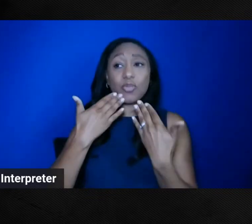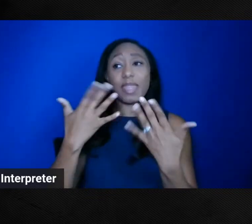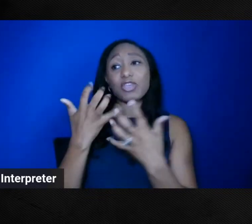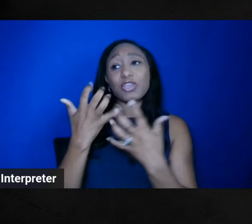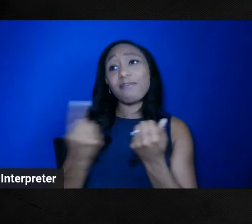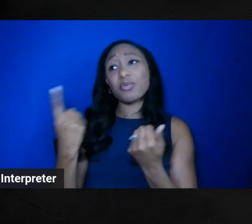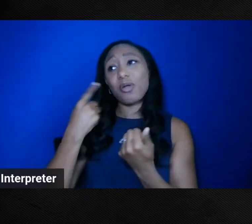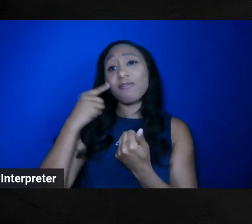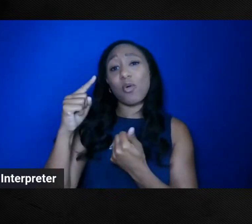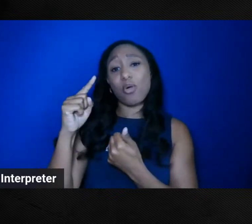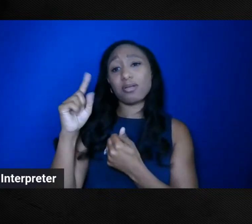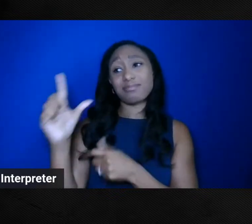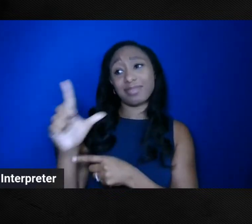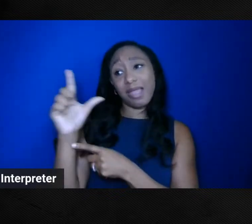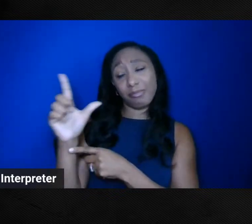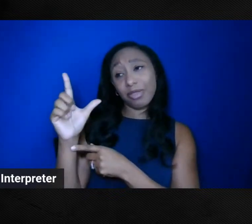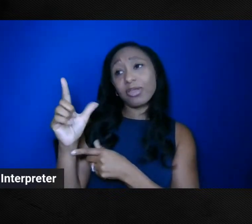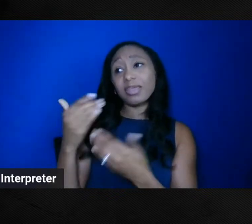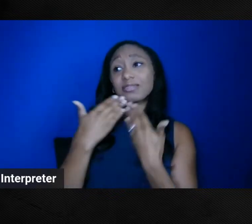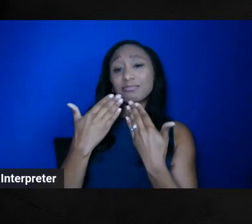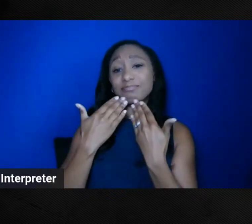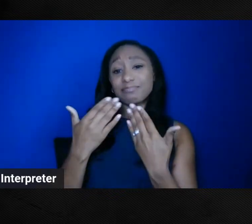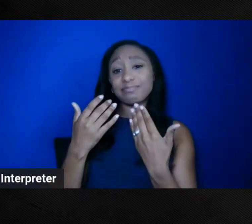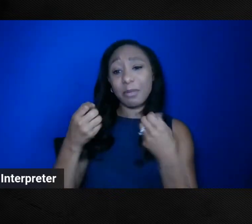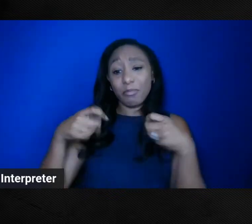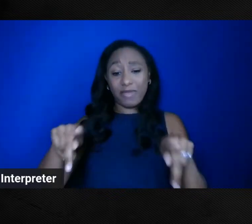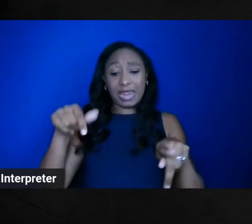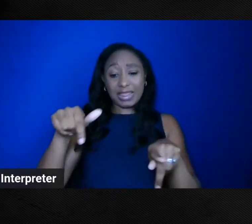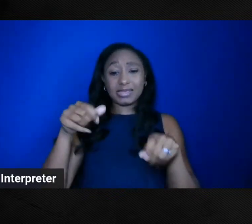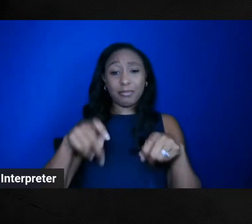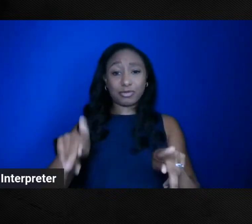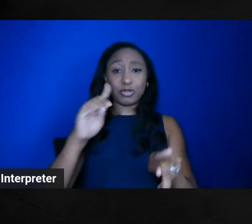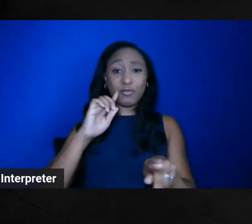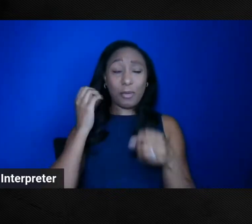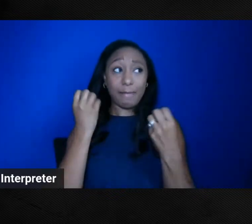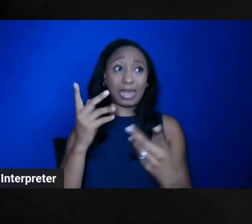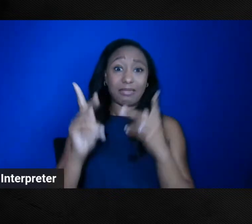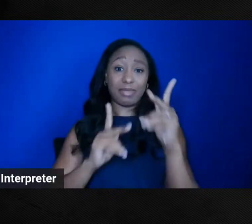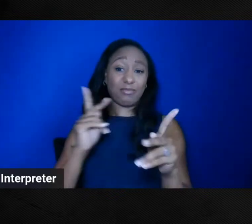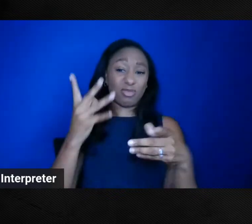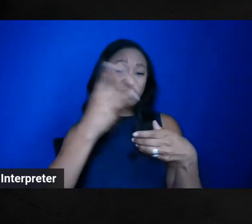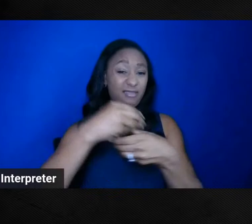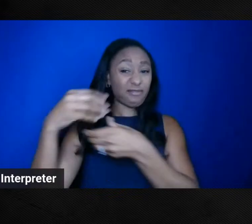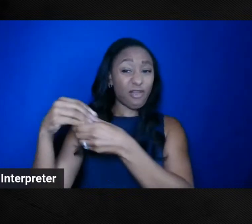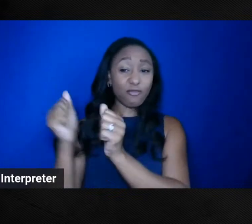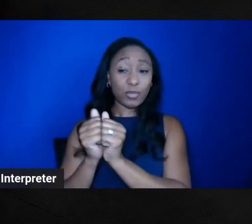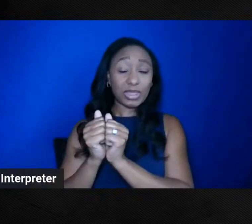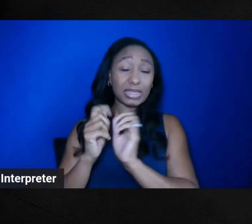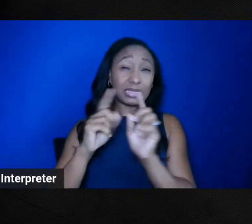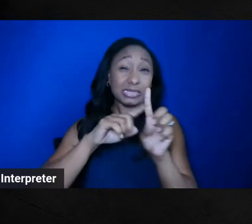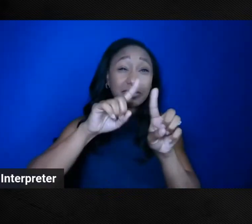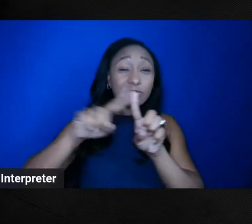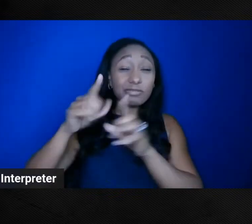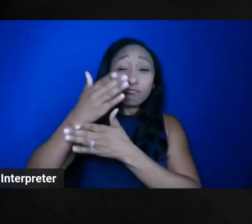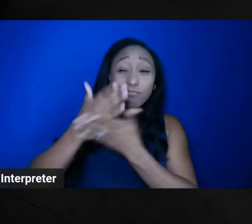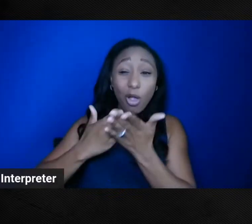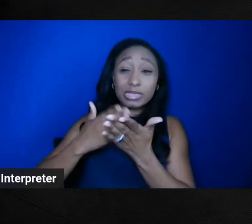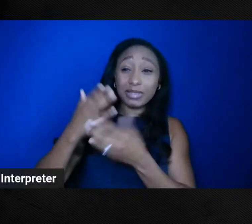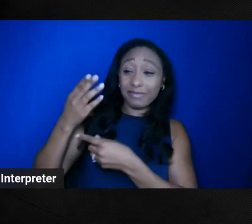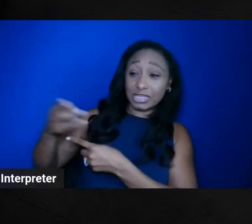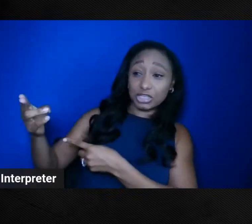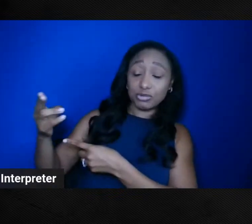this platform available to talk about difficult aspects of American history. Also to the Maryland